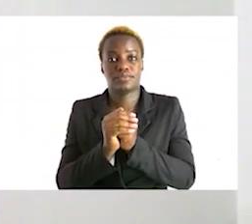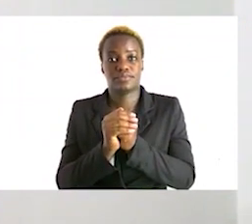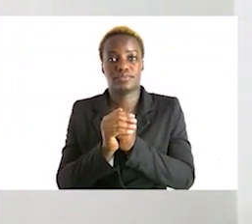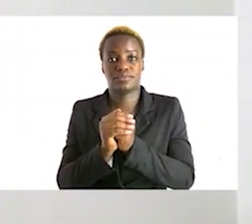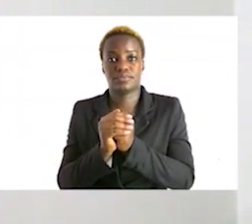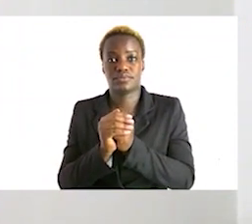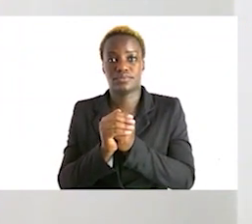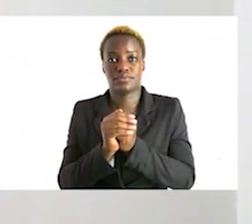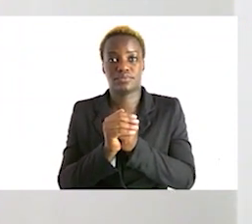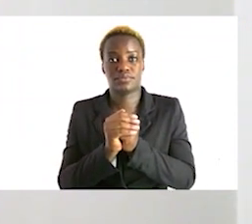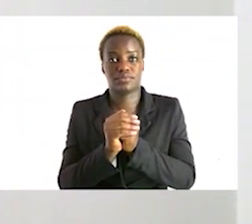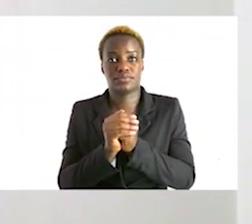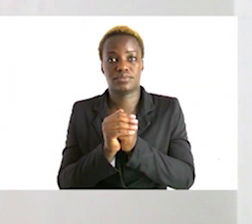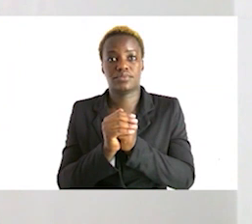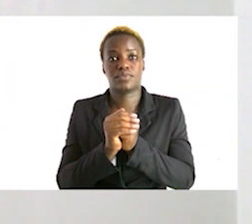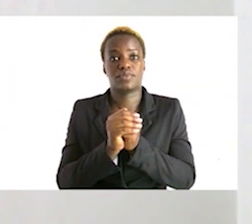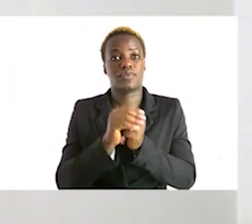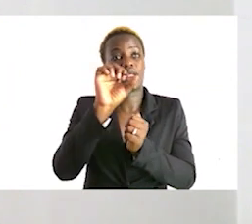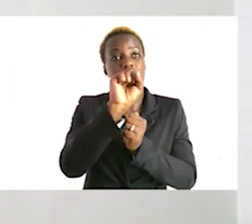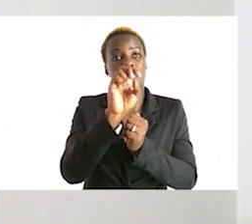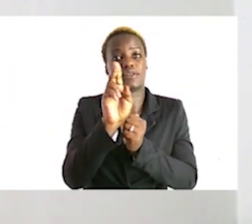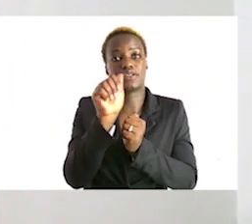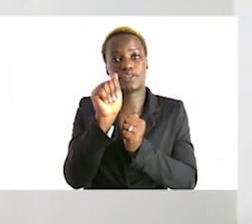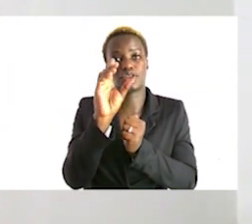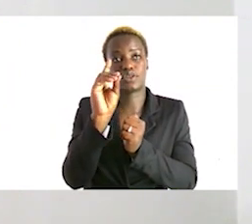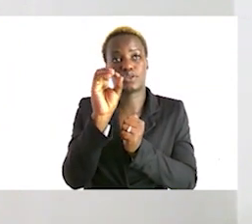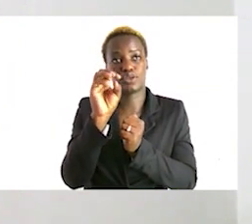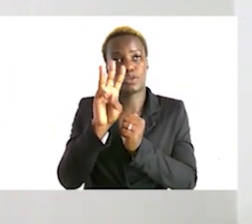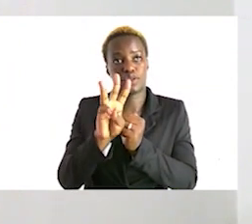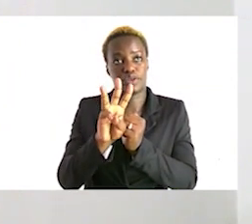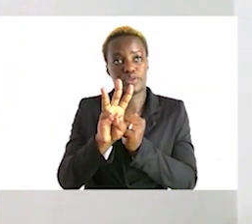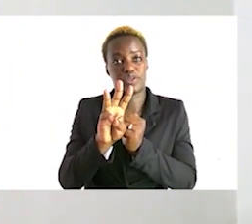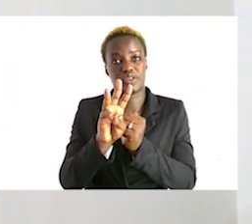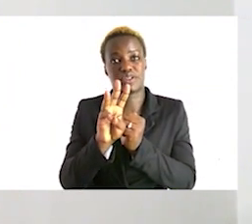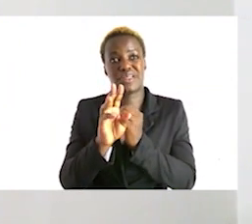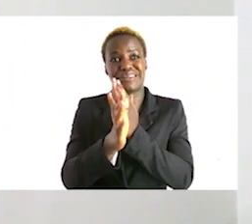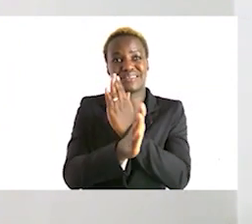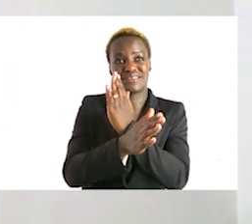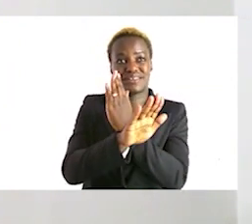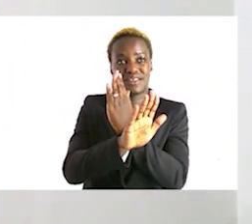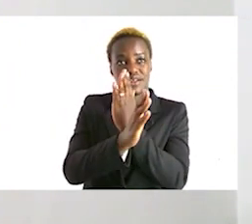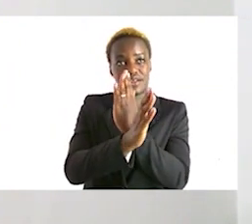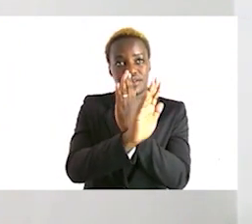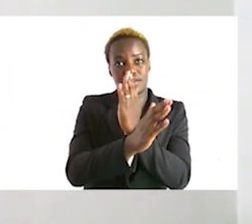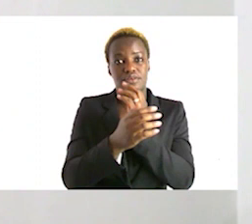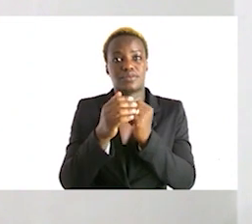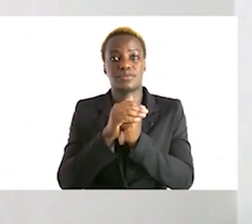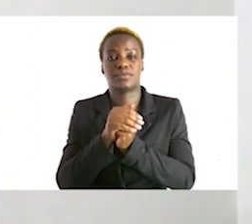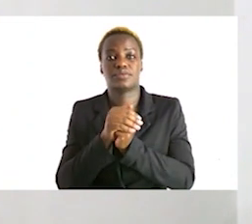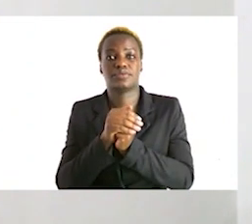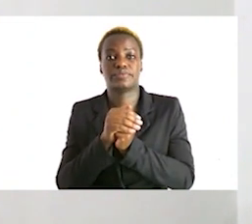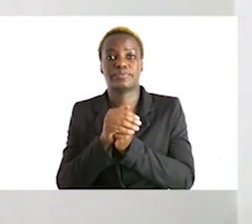water. And then we have the shadow. We all have shadows, right? It's also the sh sound. Let us just quickly